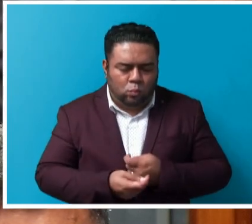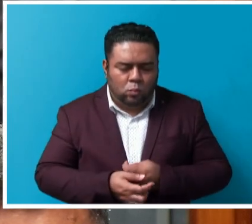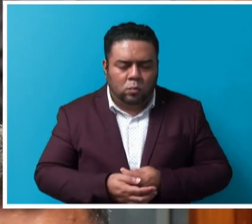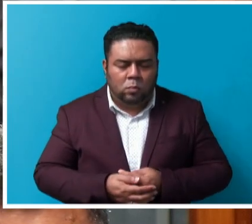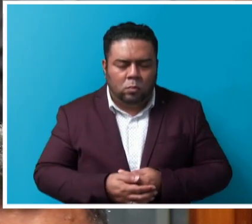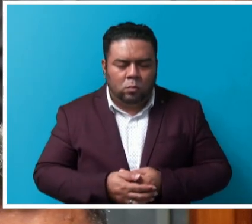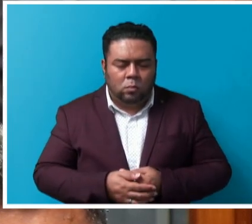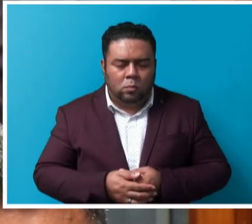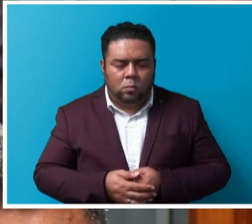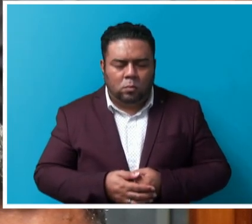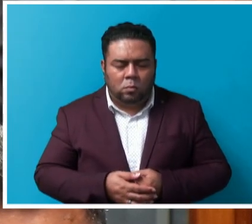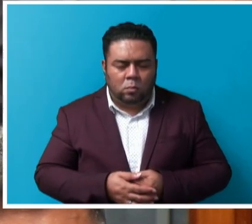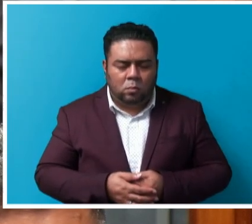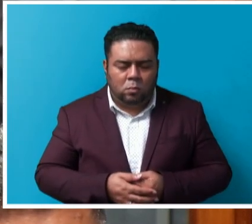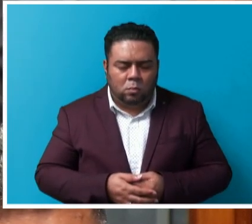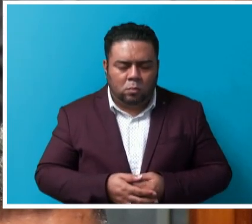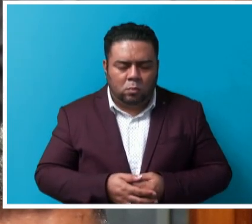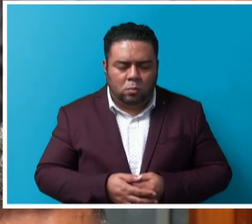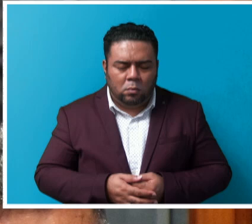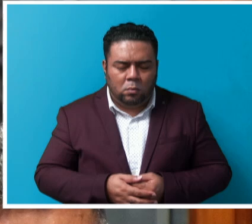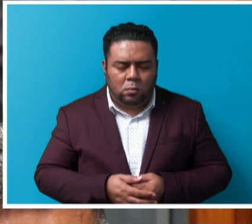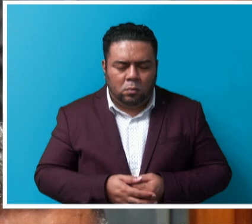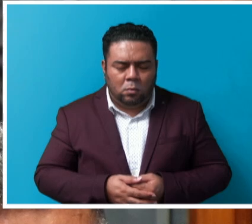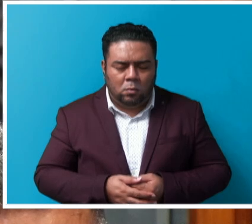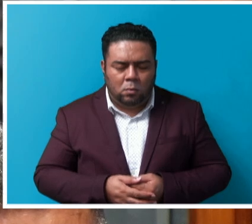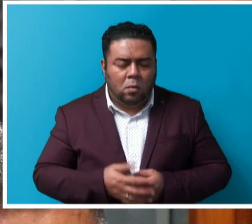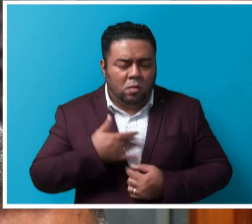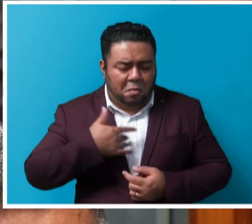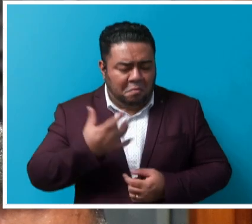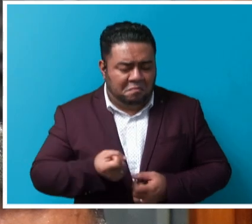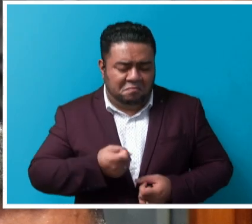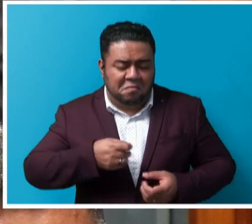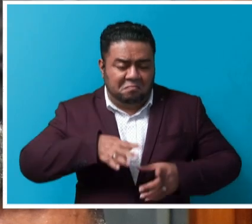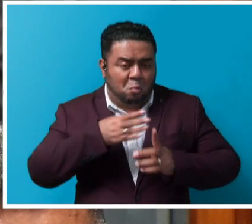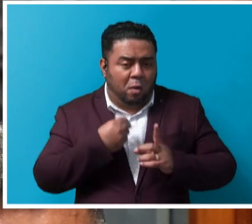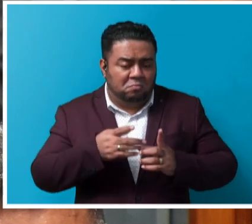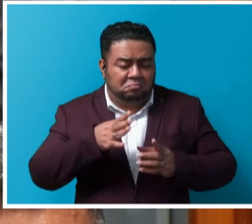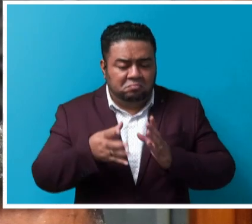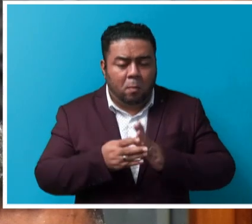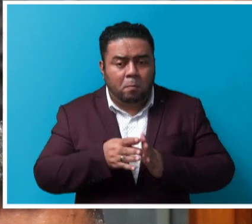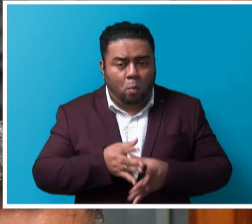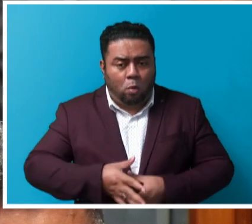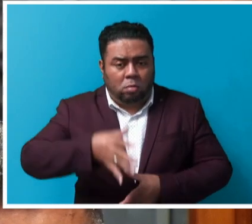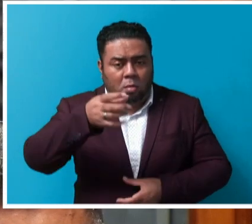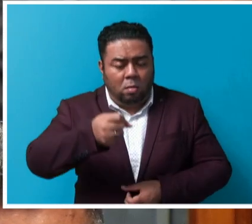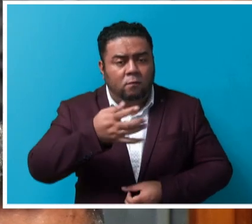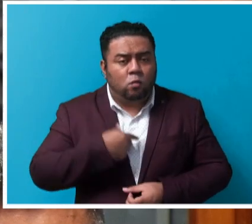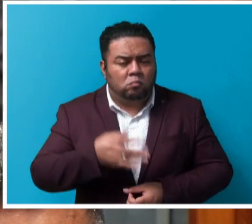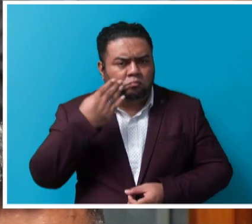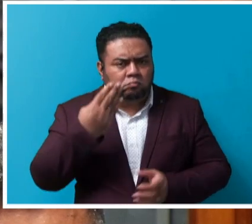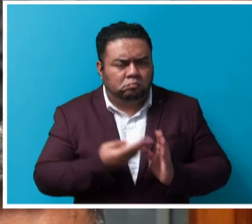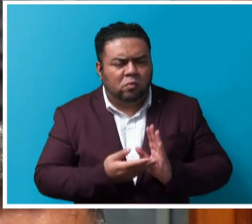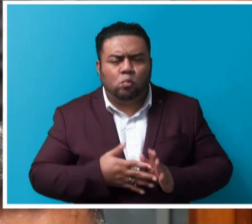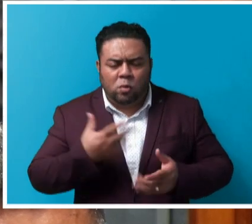through assistance for ease of access to reliable communication services. For this financial year, we have